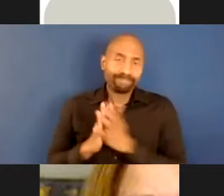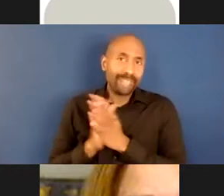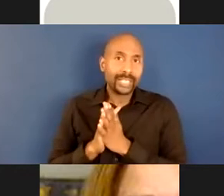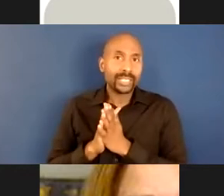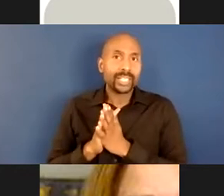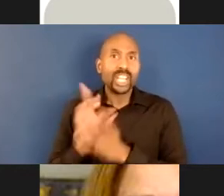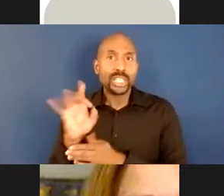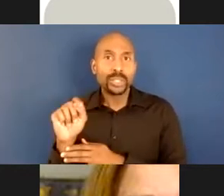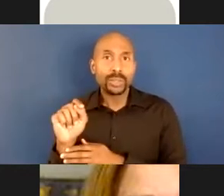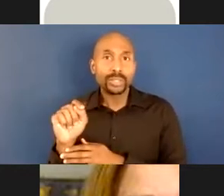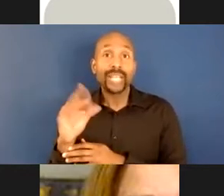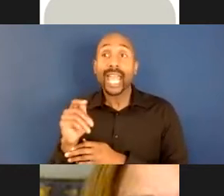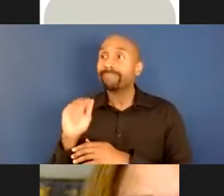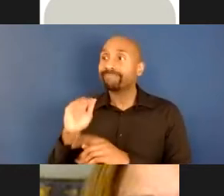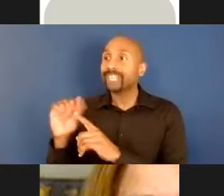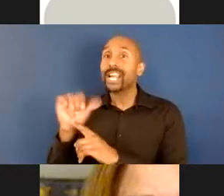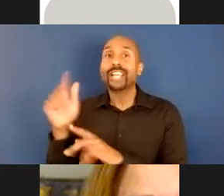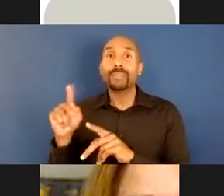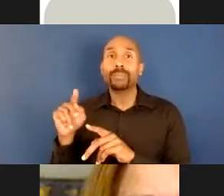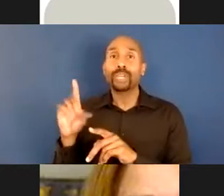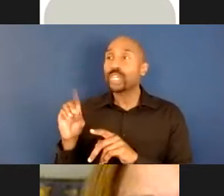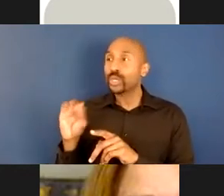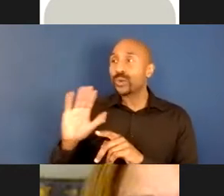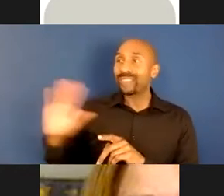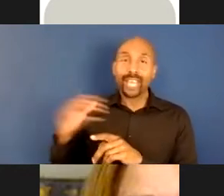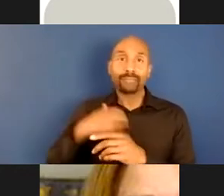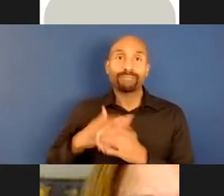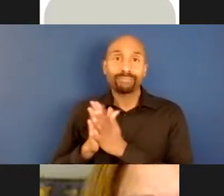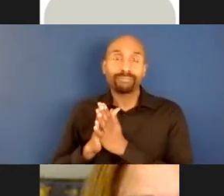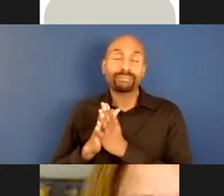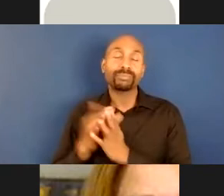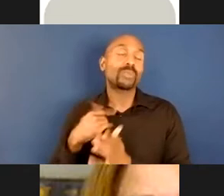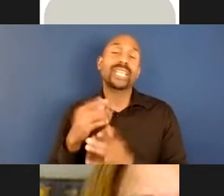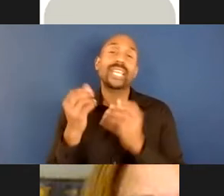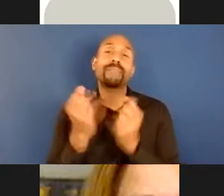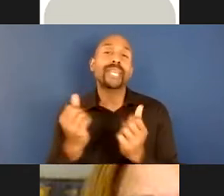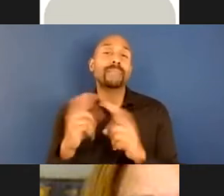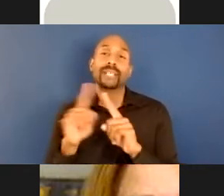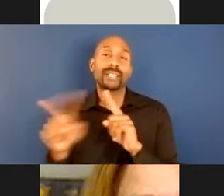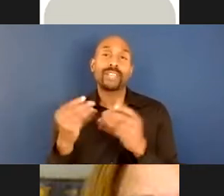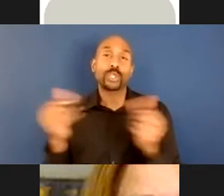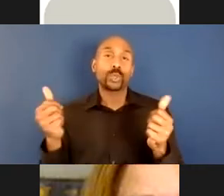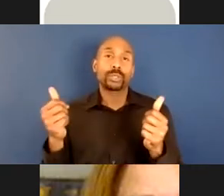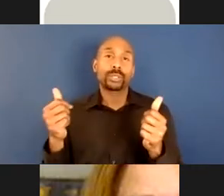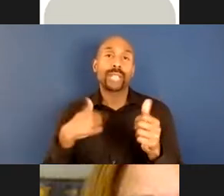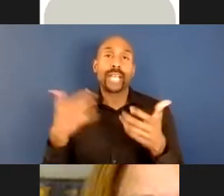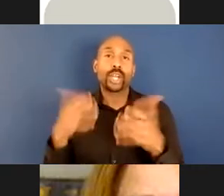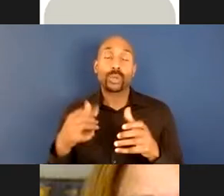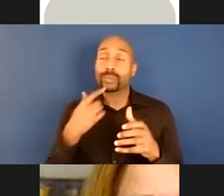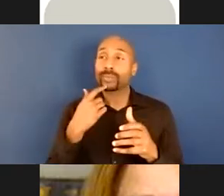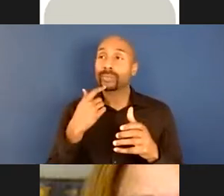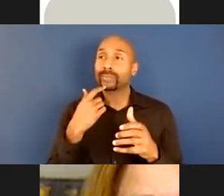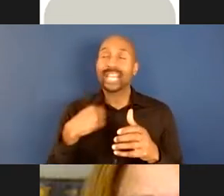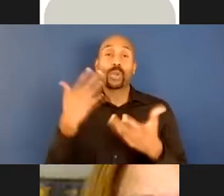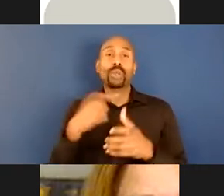need many solutions. I'm not gonna sit here and give you one thing because I don't want you to take anything off your list. We need it all.